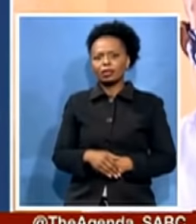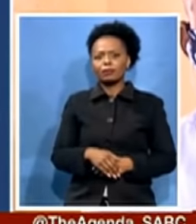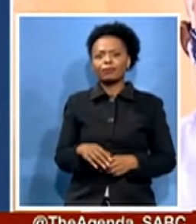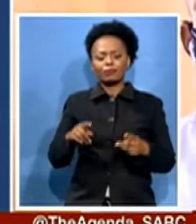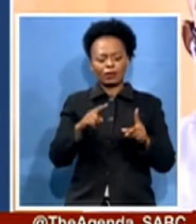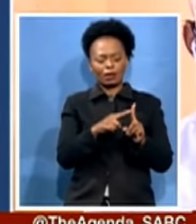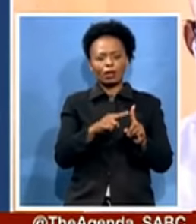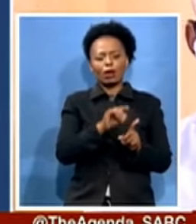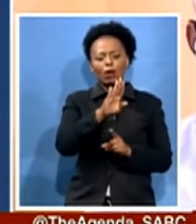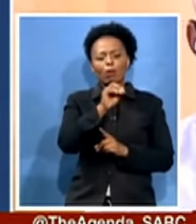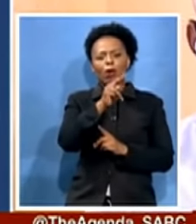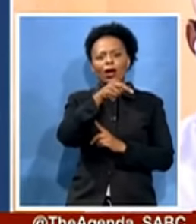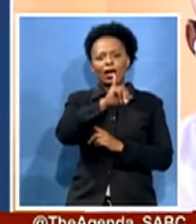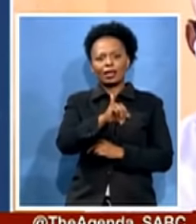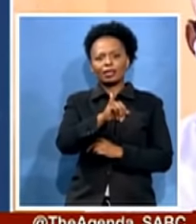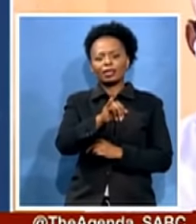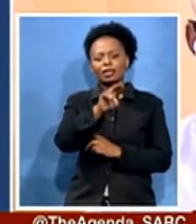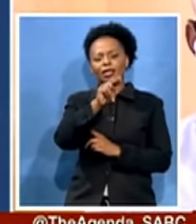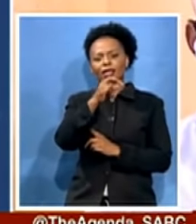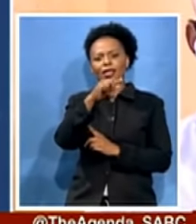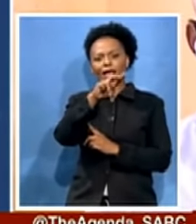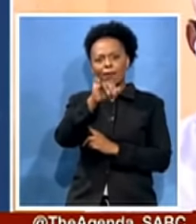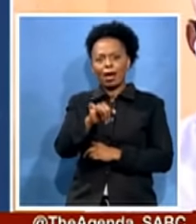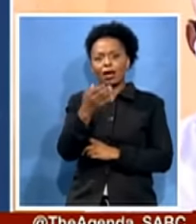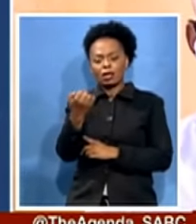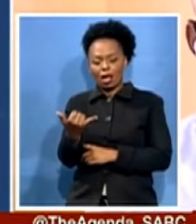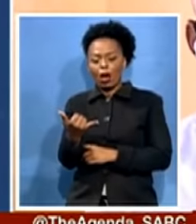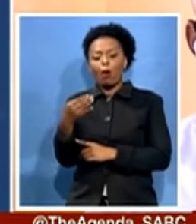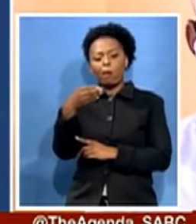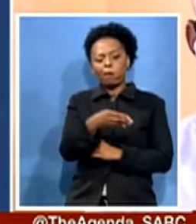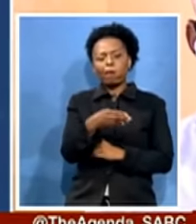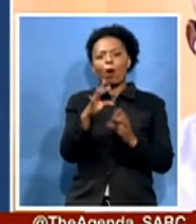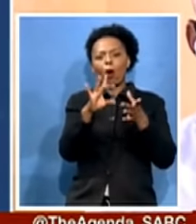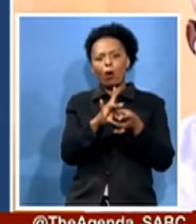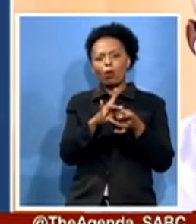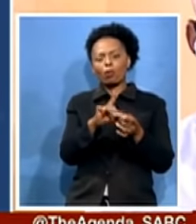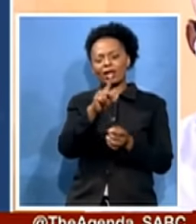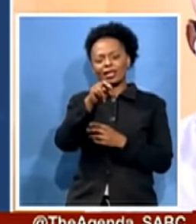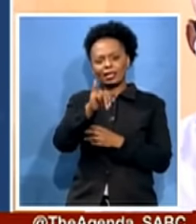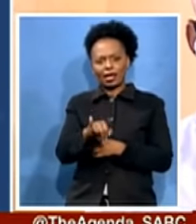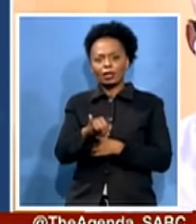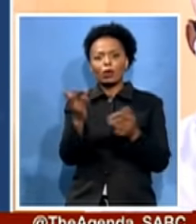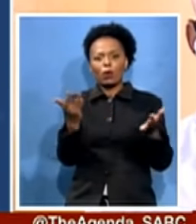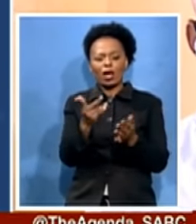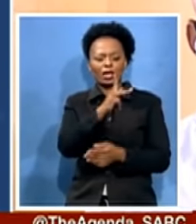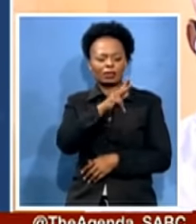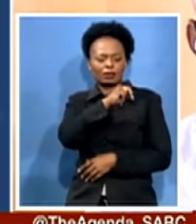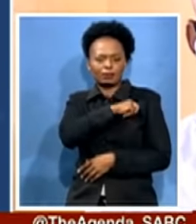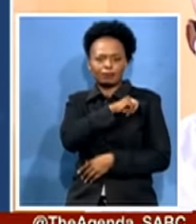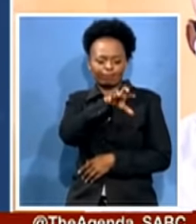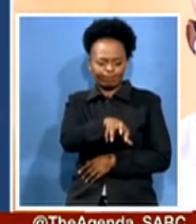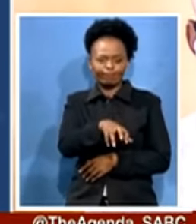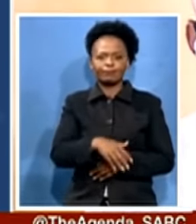of Lindani Myeni in KwaZulu-Natal. Bongani, thank you very much indeed for joining us. What more are you